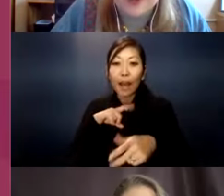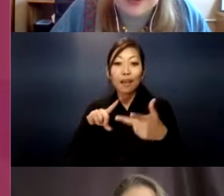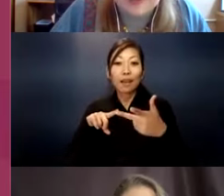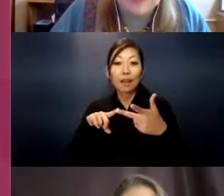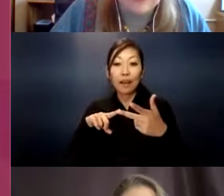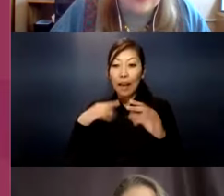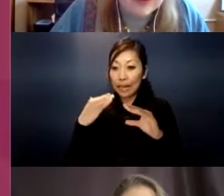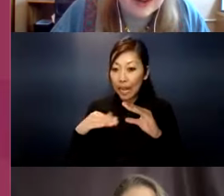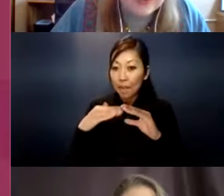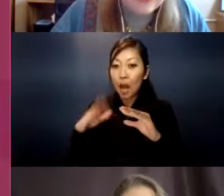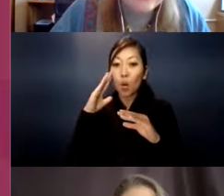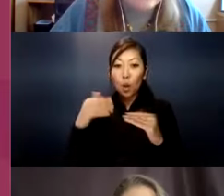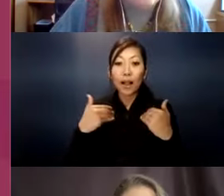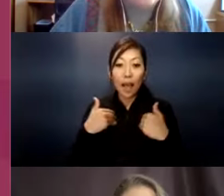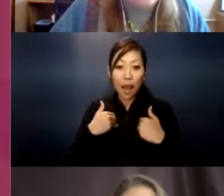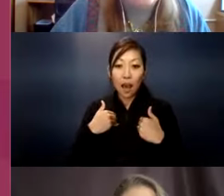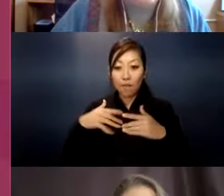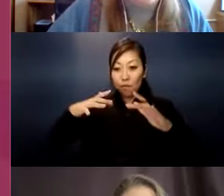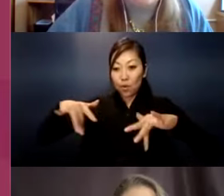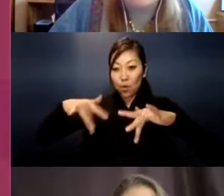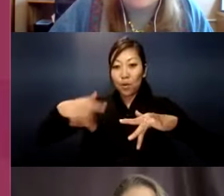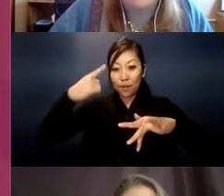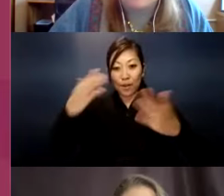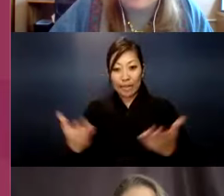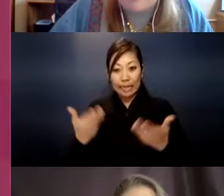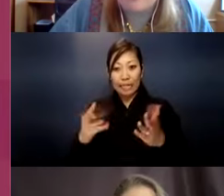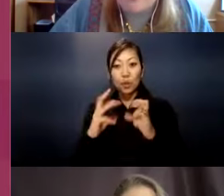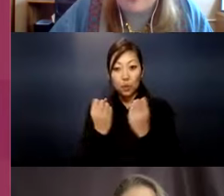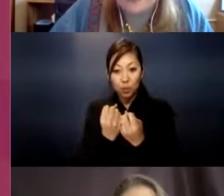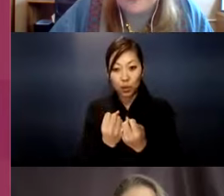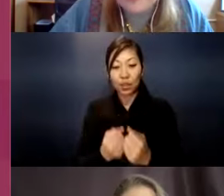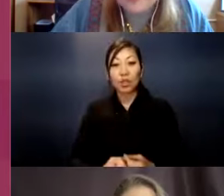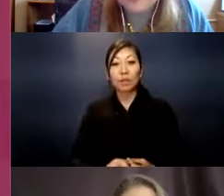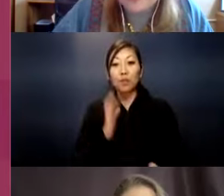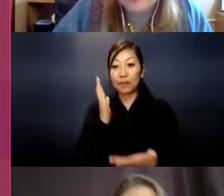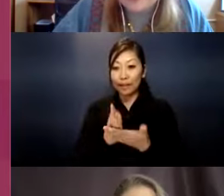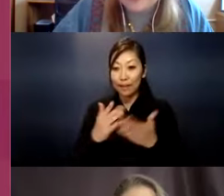a recording to this webinar. I'm going to stop recording.